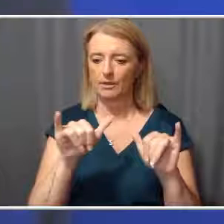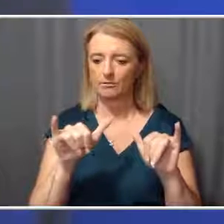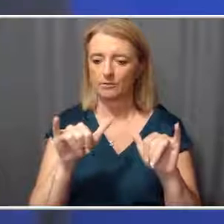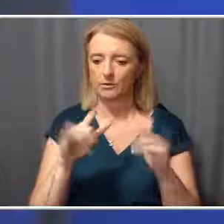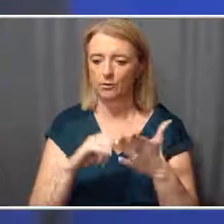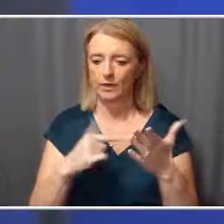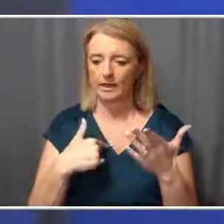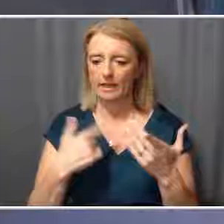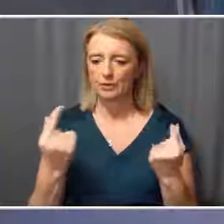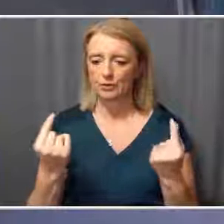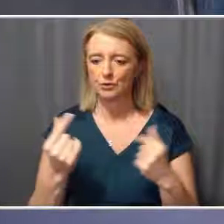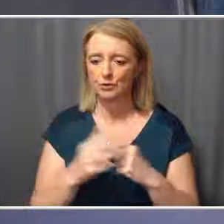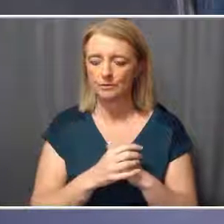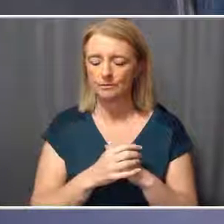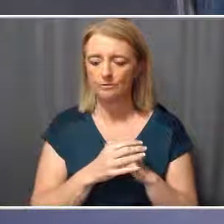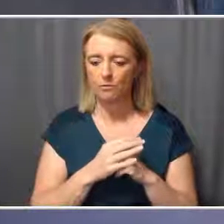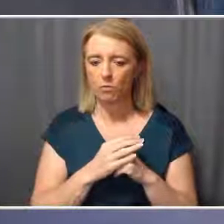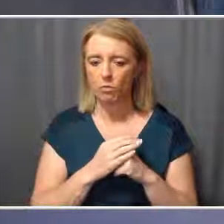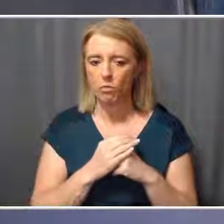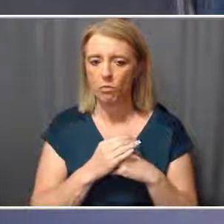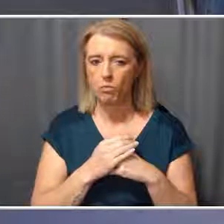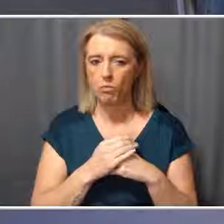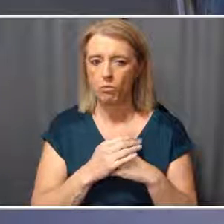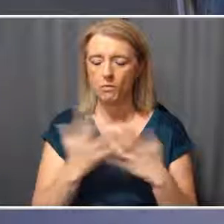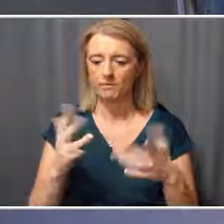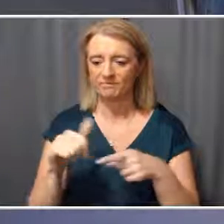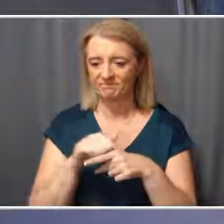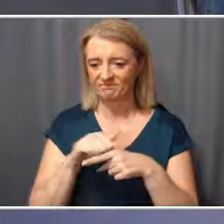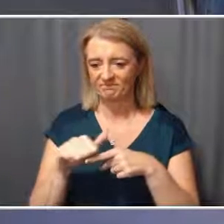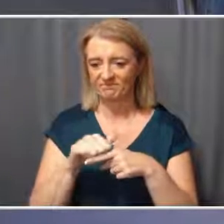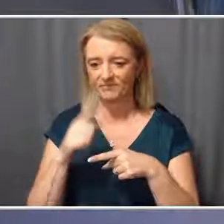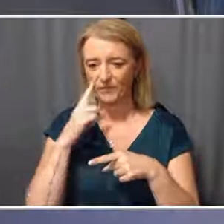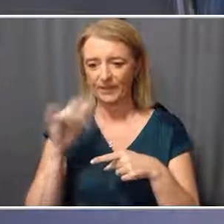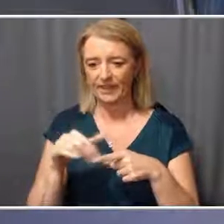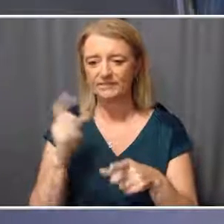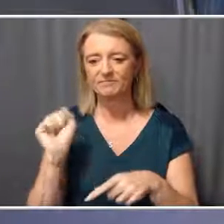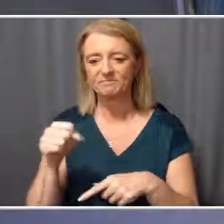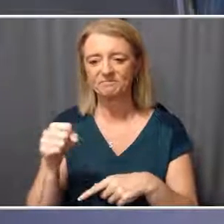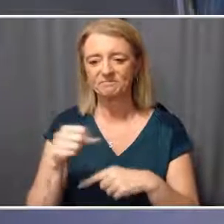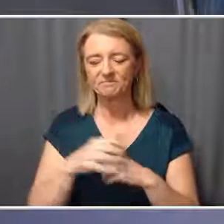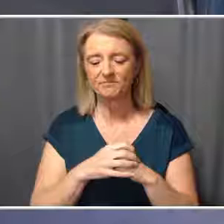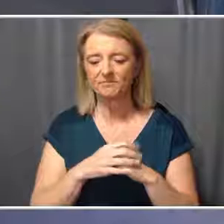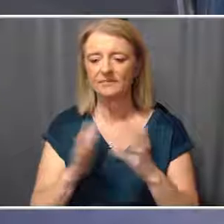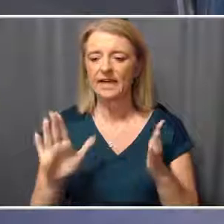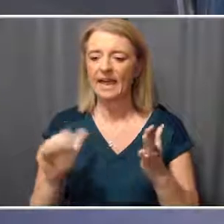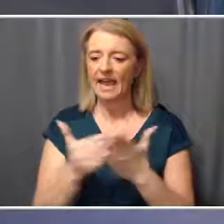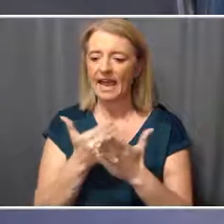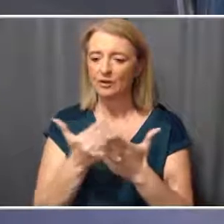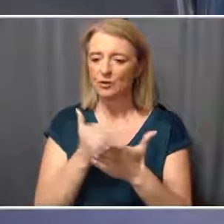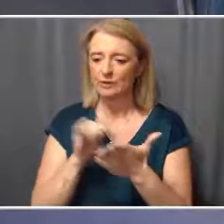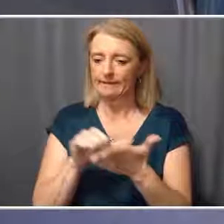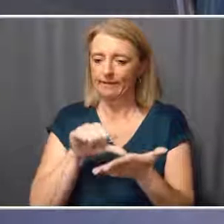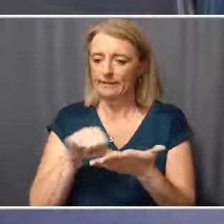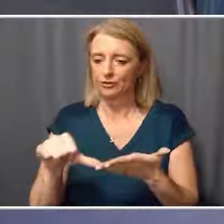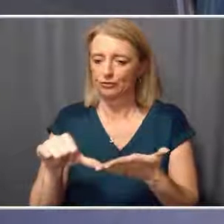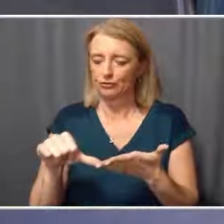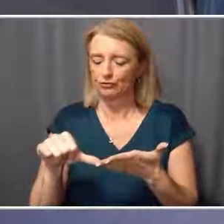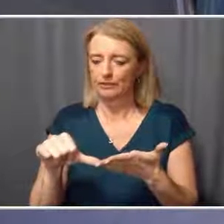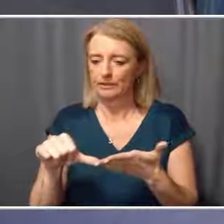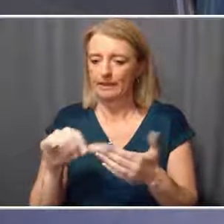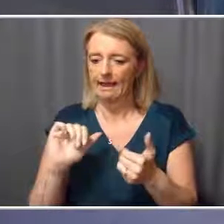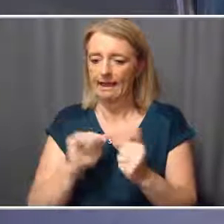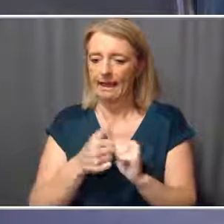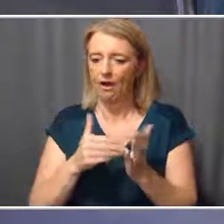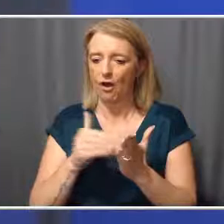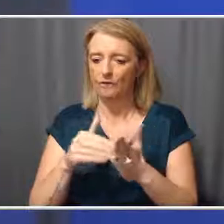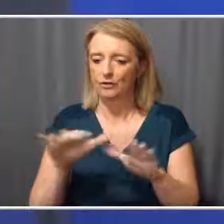happy that their foreheads looked better, but also that all of a sudden their headaches were a lot better. And so from that experience, he